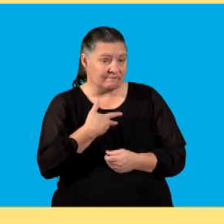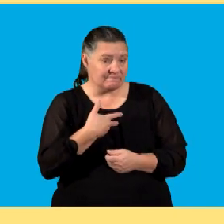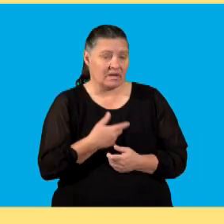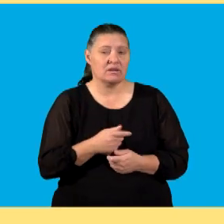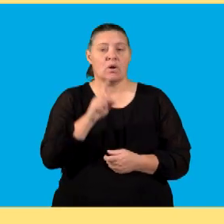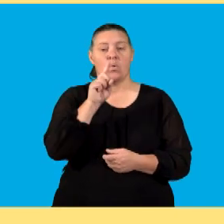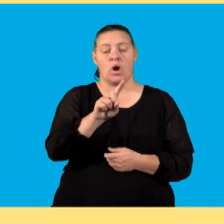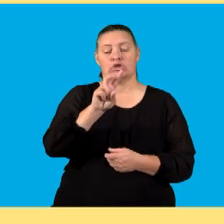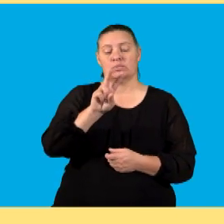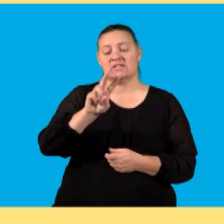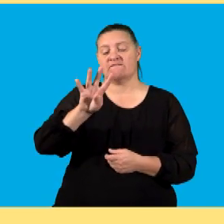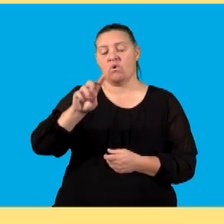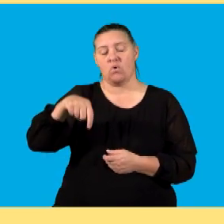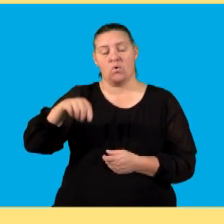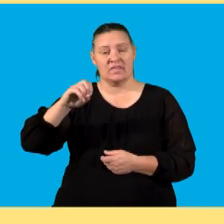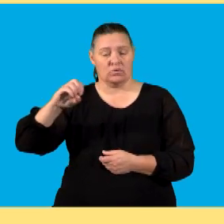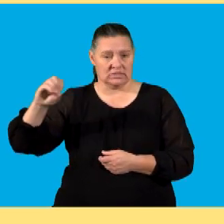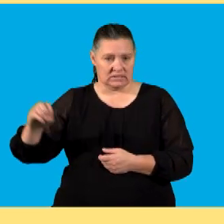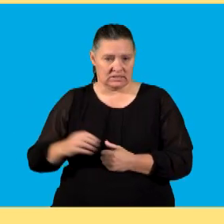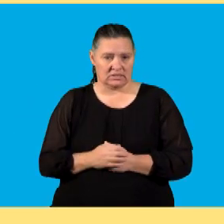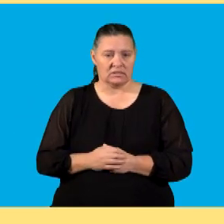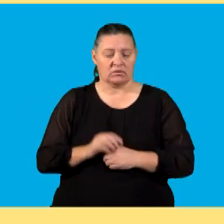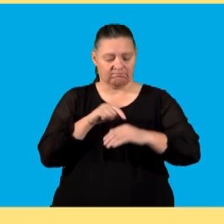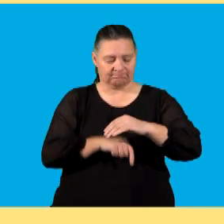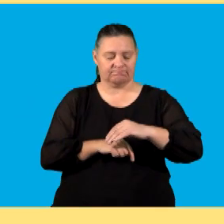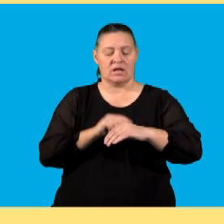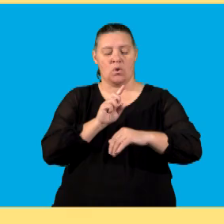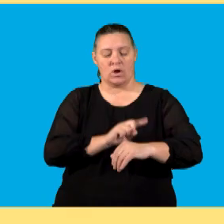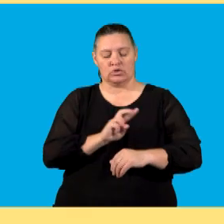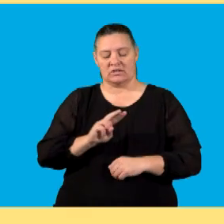is 124,000. So I'll come here, then I'll divide this by